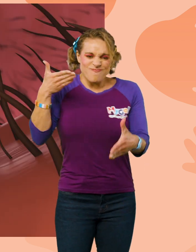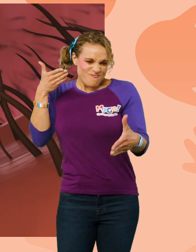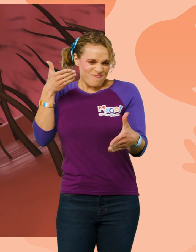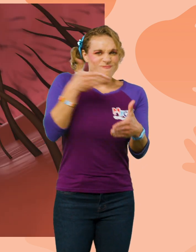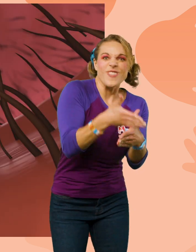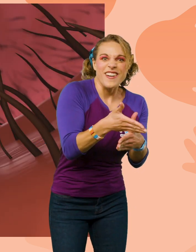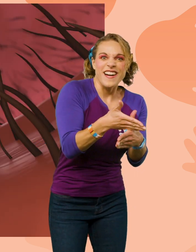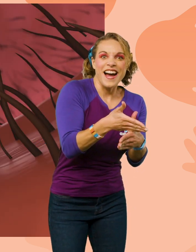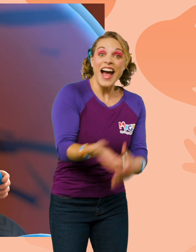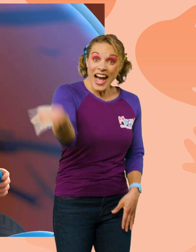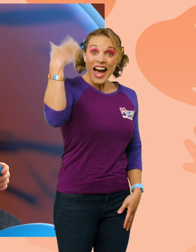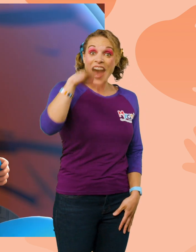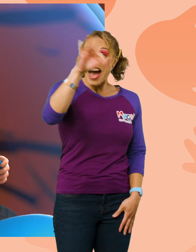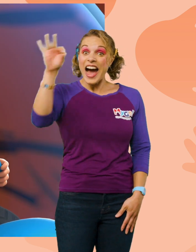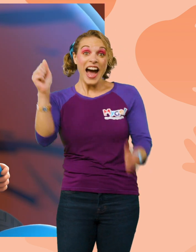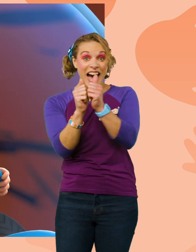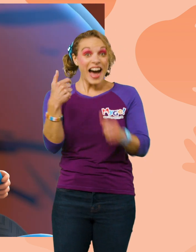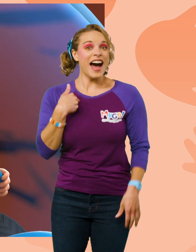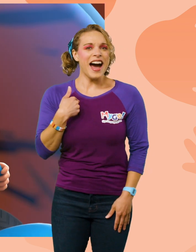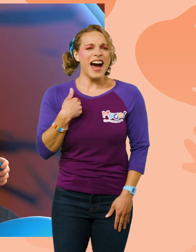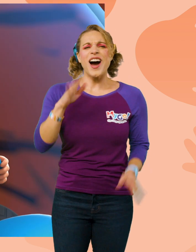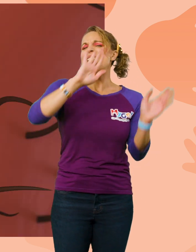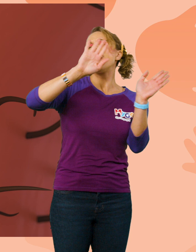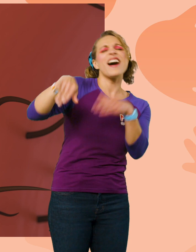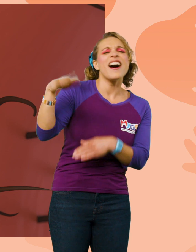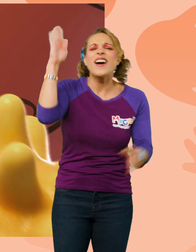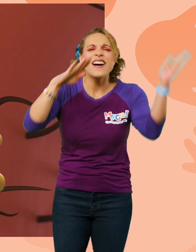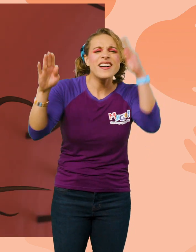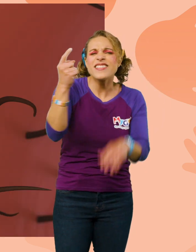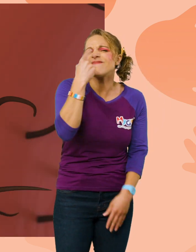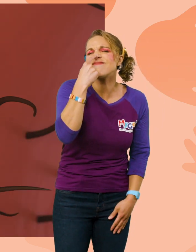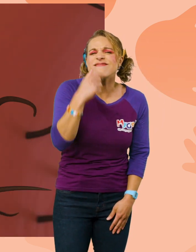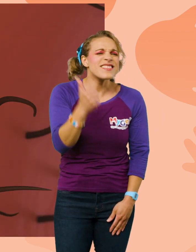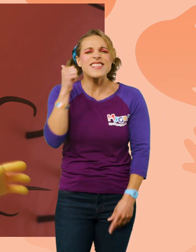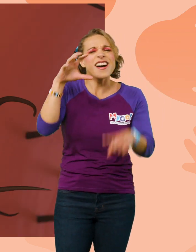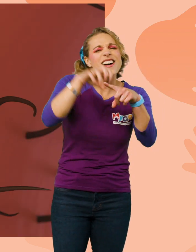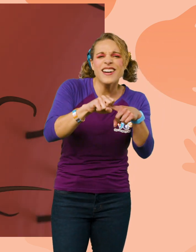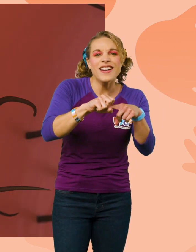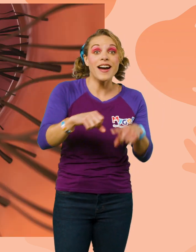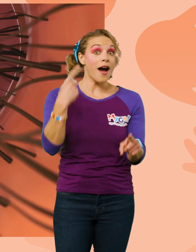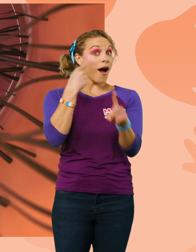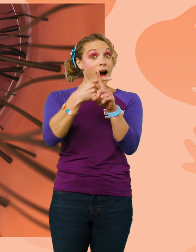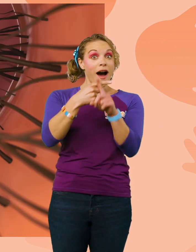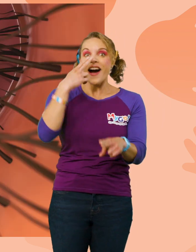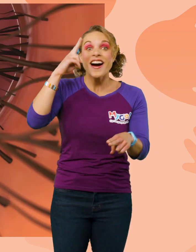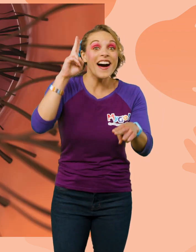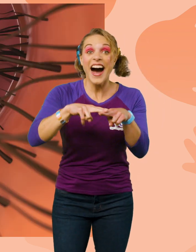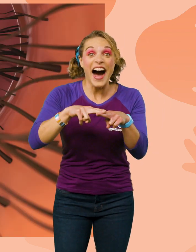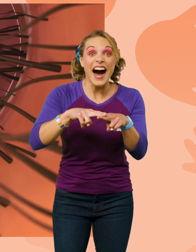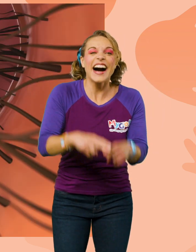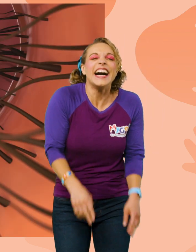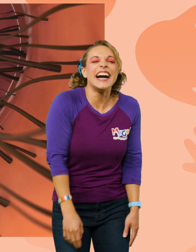like bothering noses. Come on, dance with me. Oh, don't worry, it's a nose. It's not going to bite. Plus,